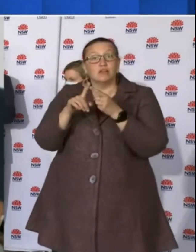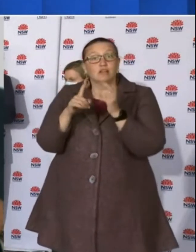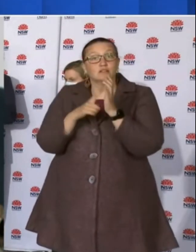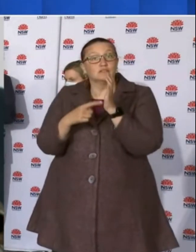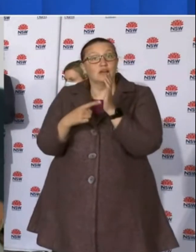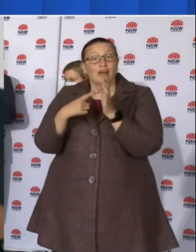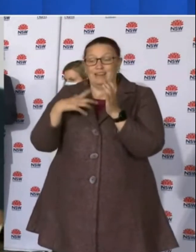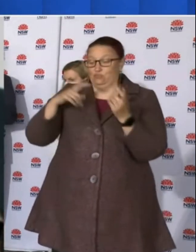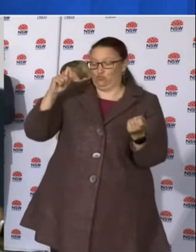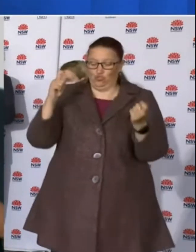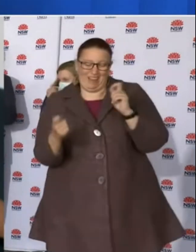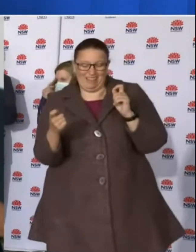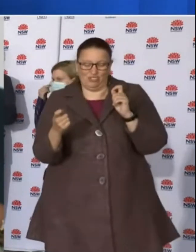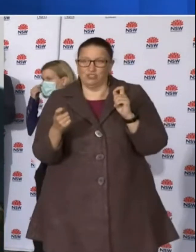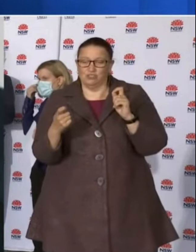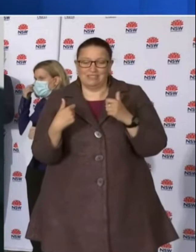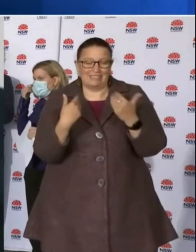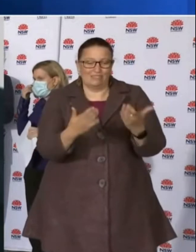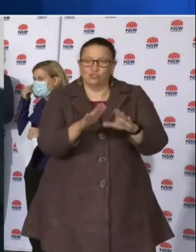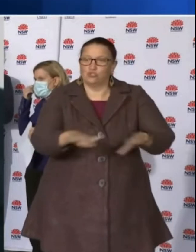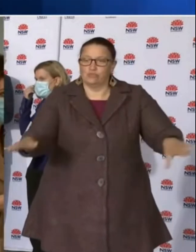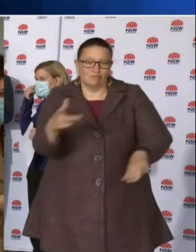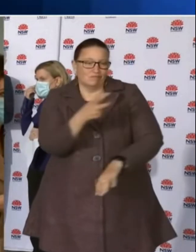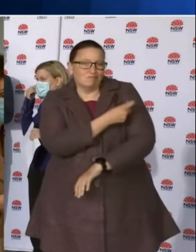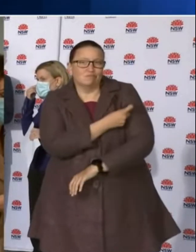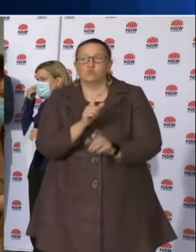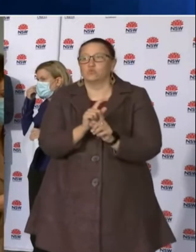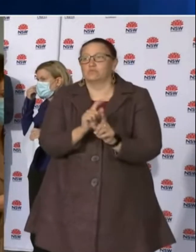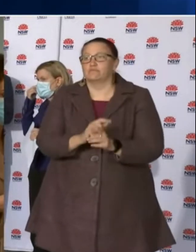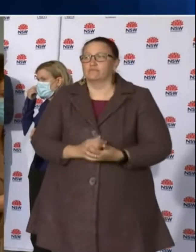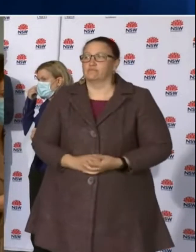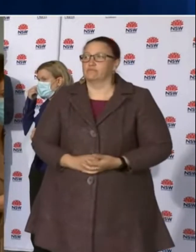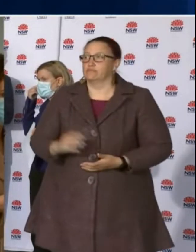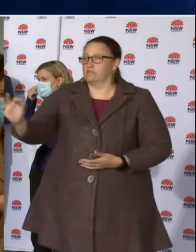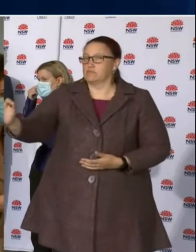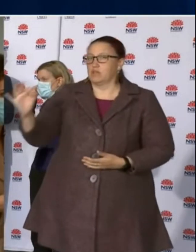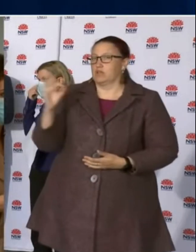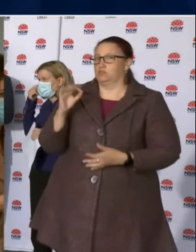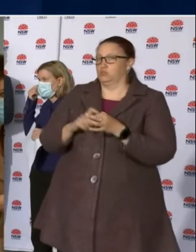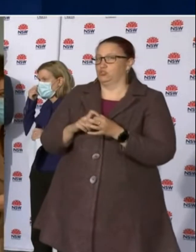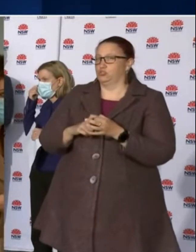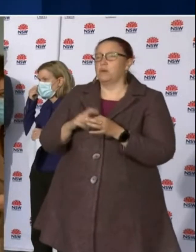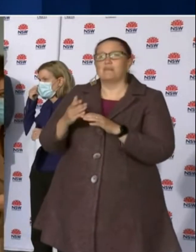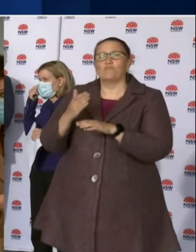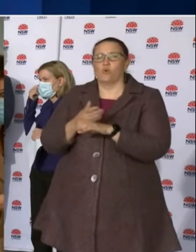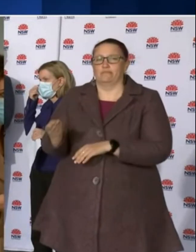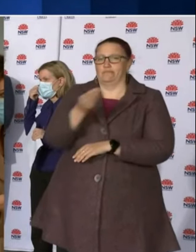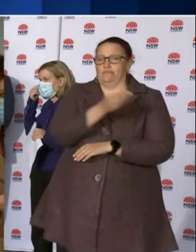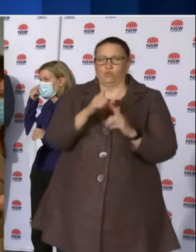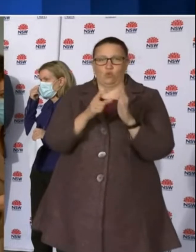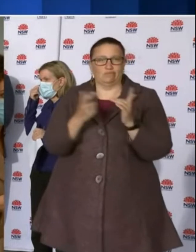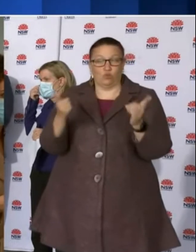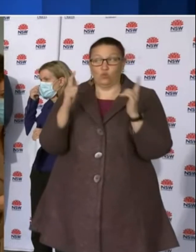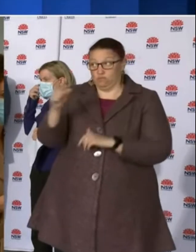Delta is compared to other strains. Yeah. So are you sticking with the 80% adult population? You think we need that